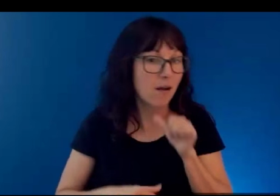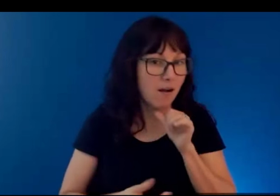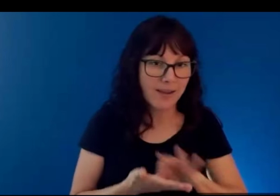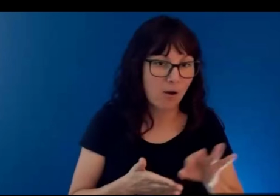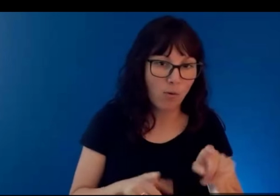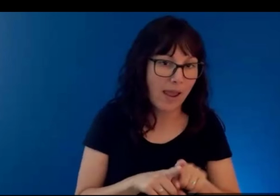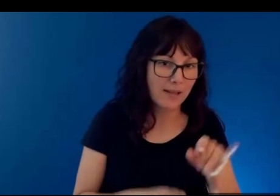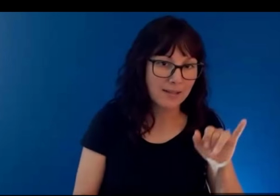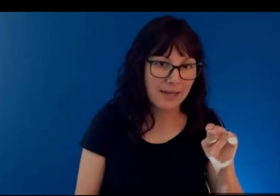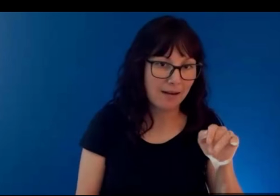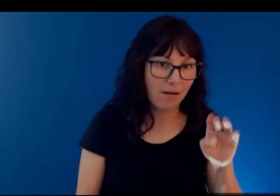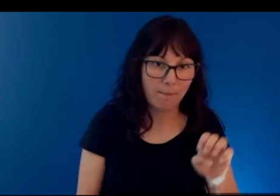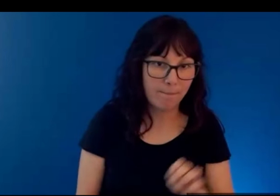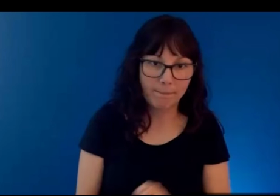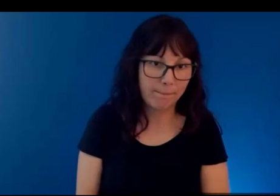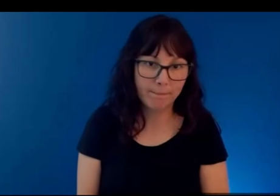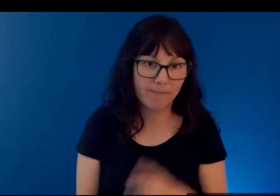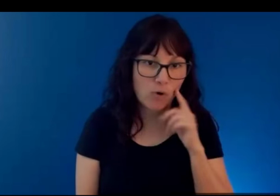Andrew.